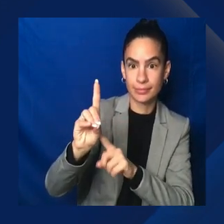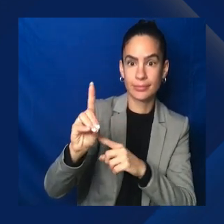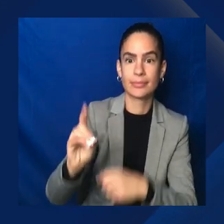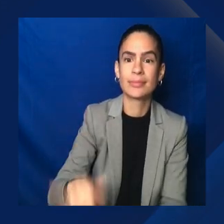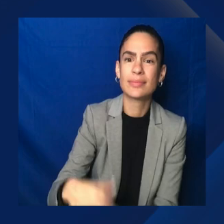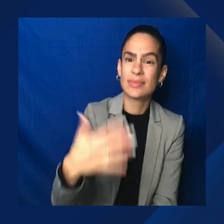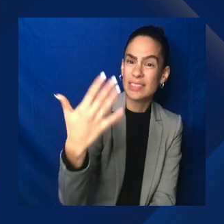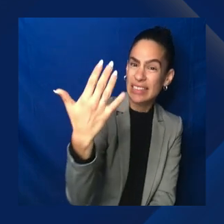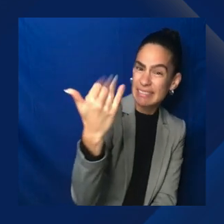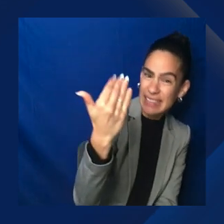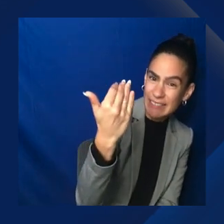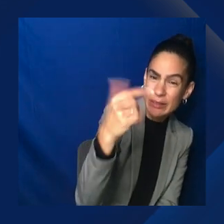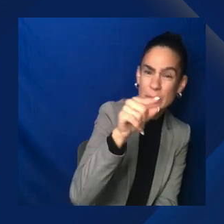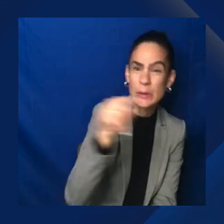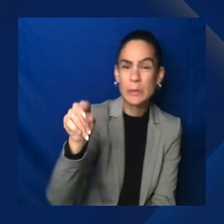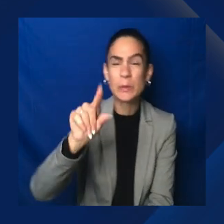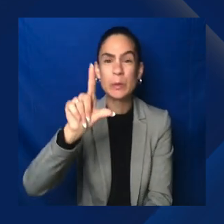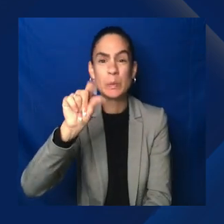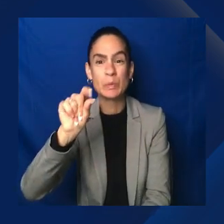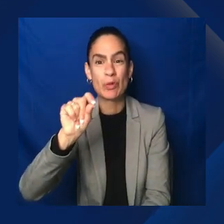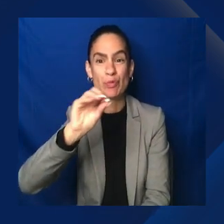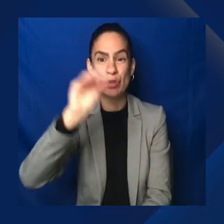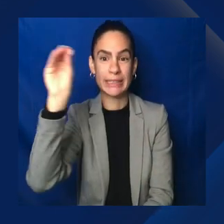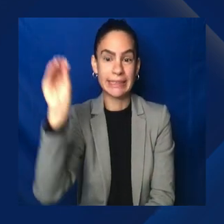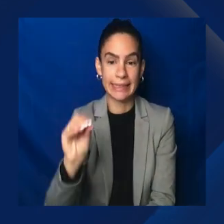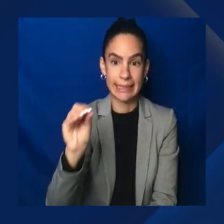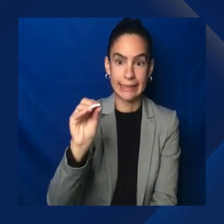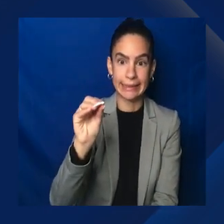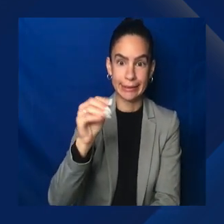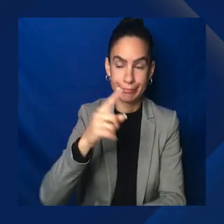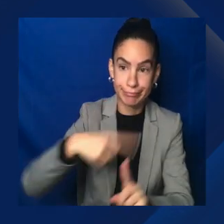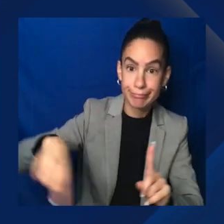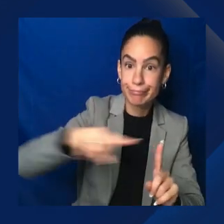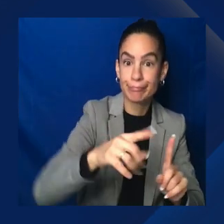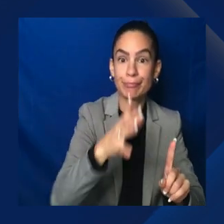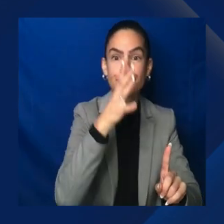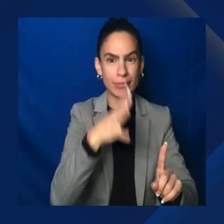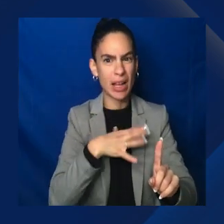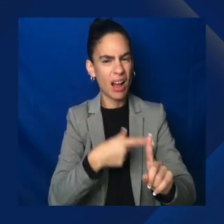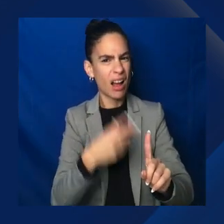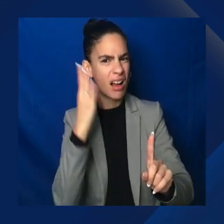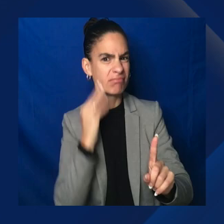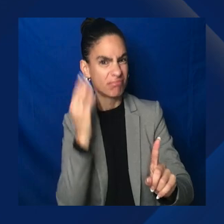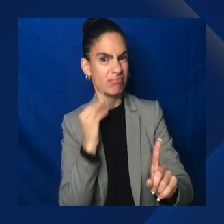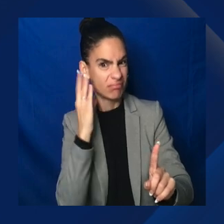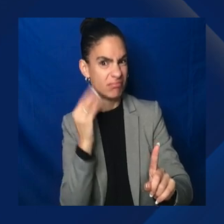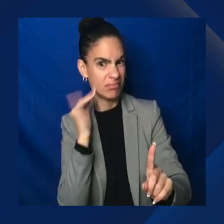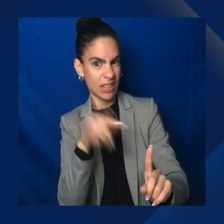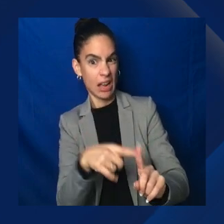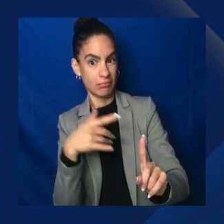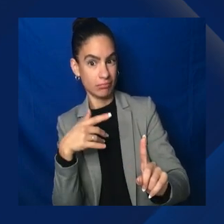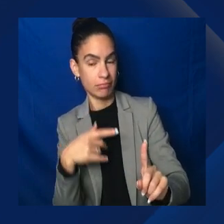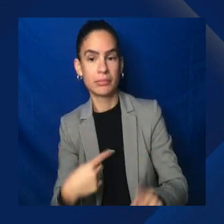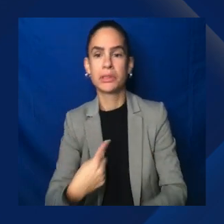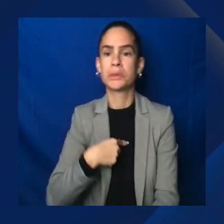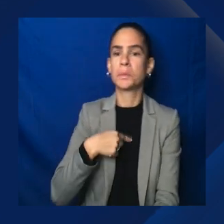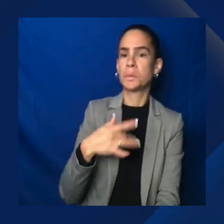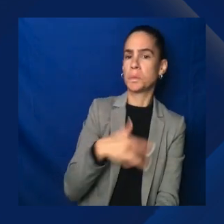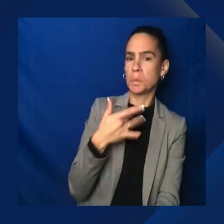15 to 20% of women. And that is probably an underestimate because most depression